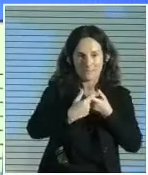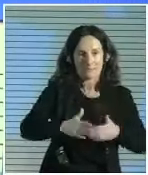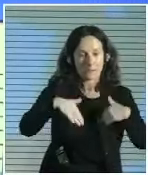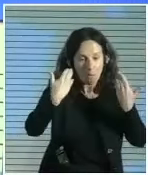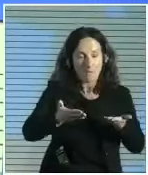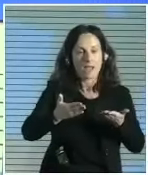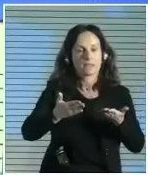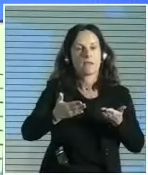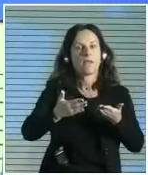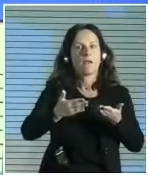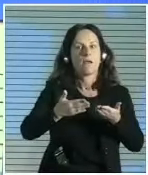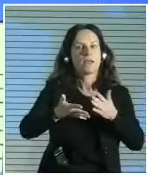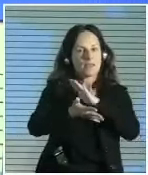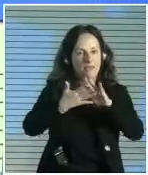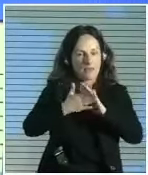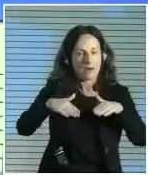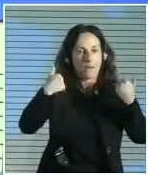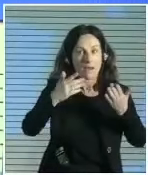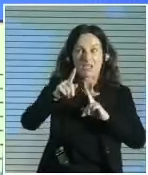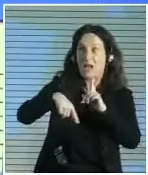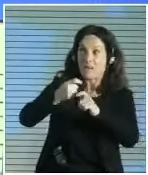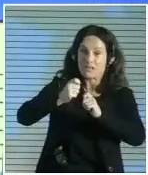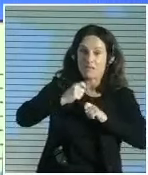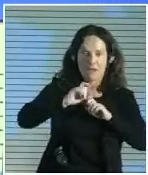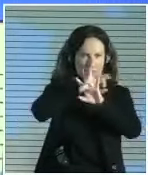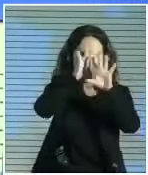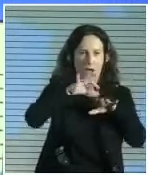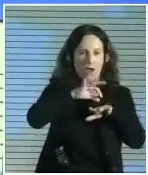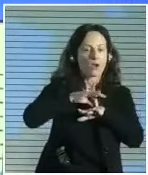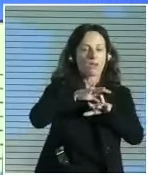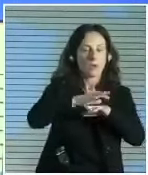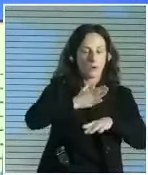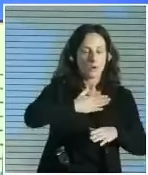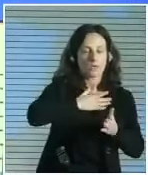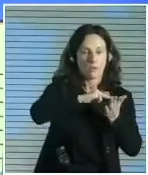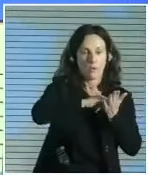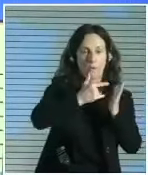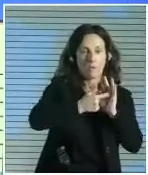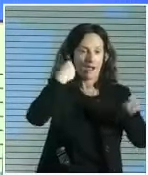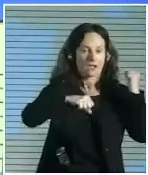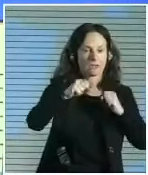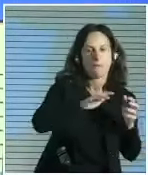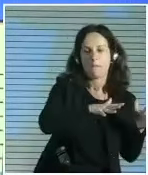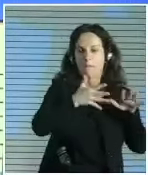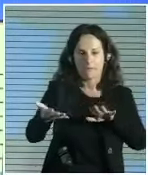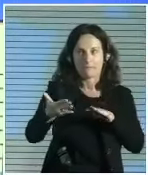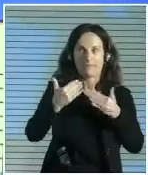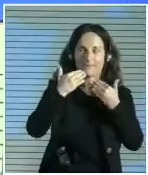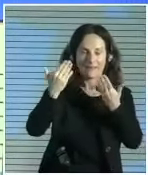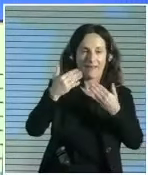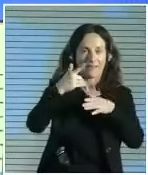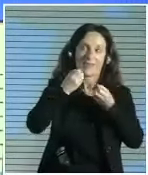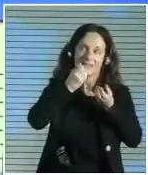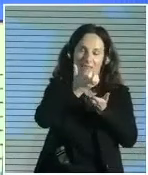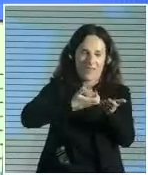plan. Therefore, last October 2022, the Seven Island Council, the Professional